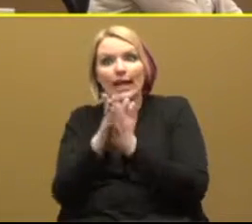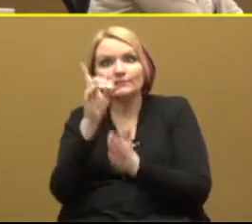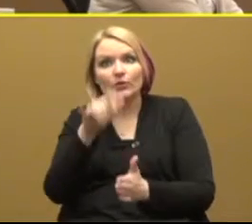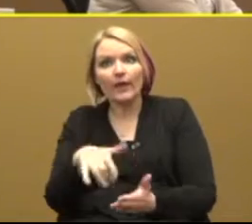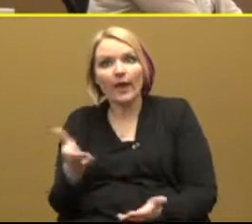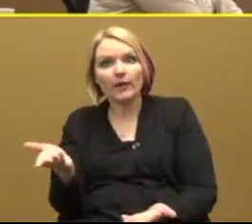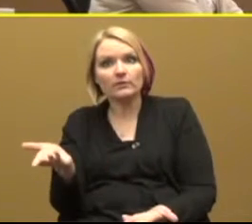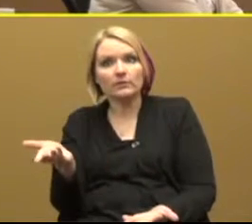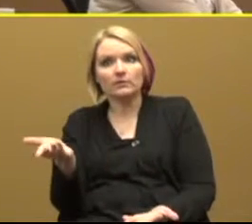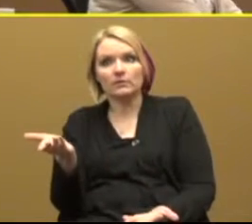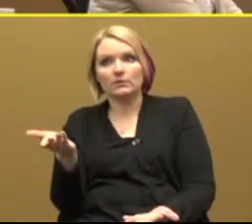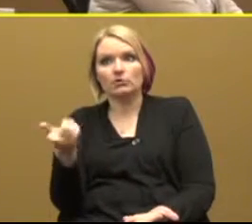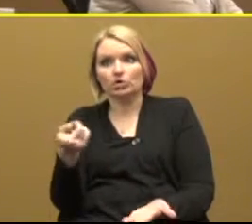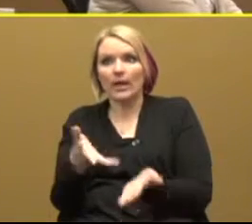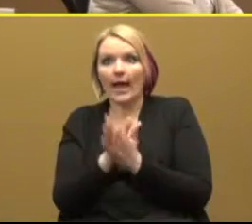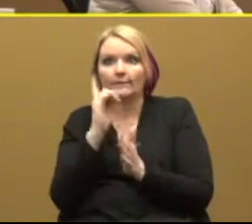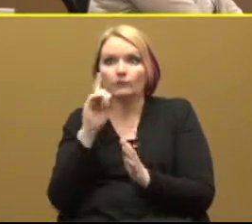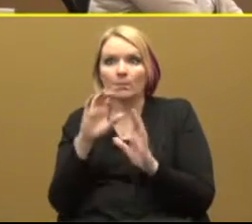She asked for it, right?